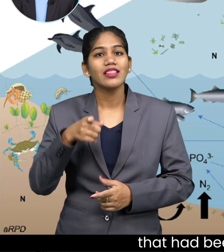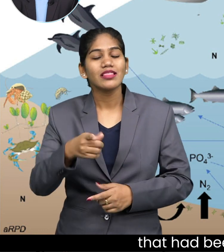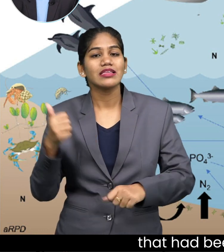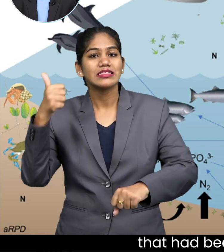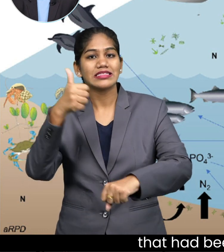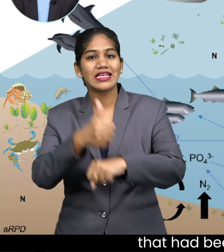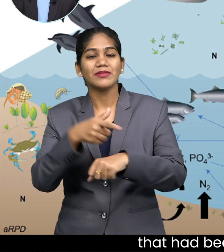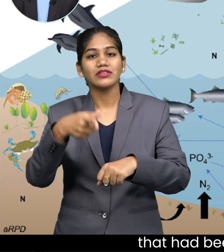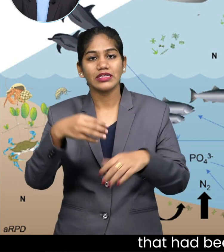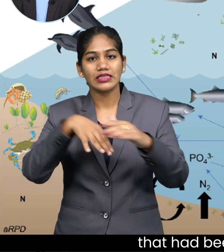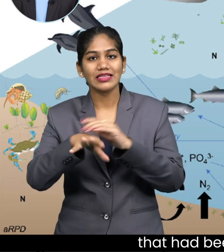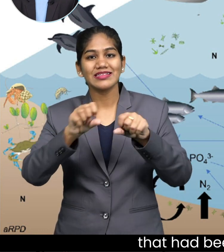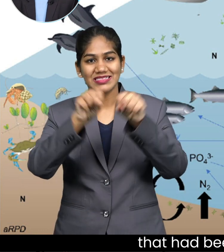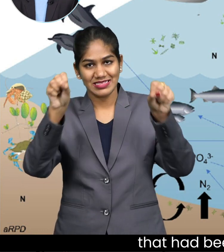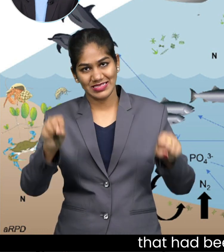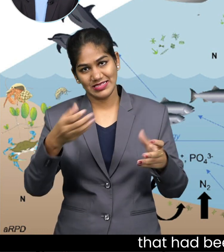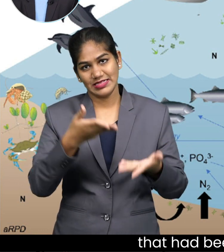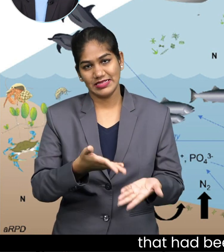system.